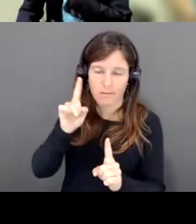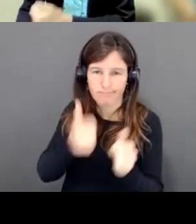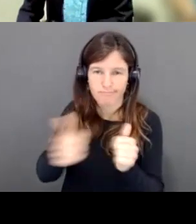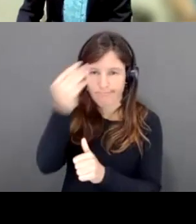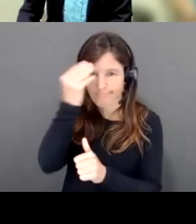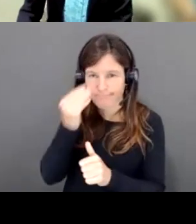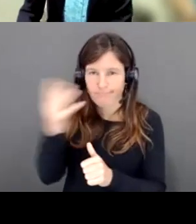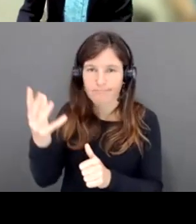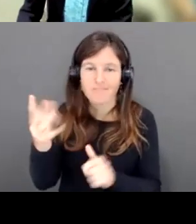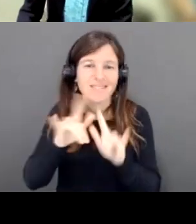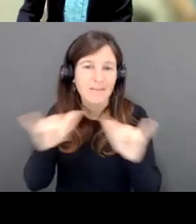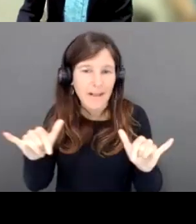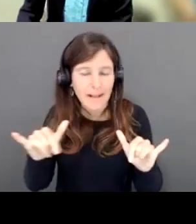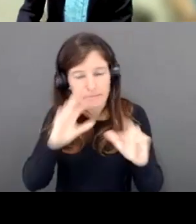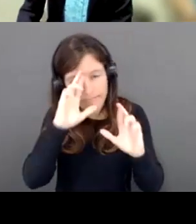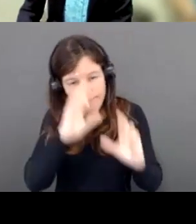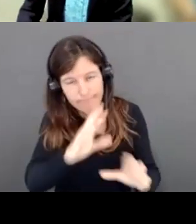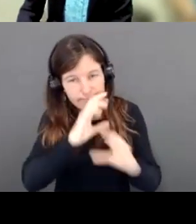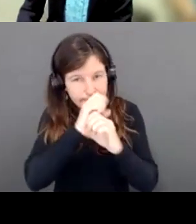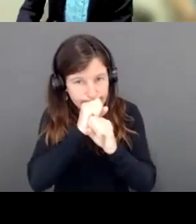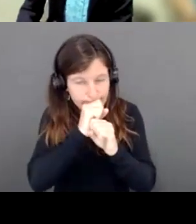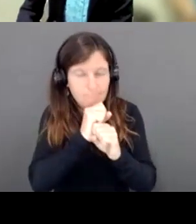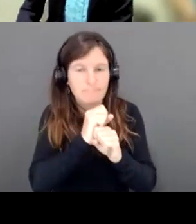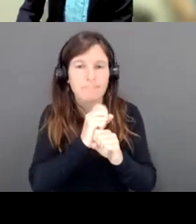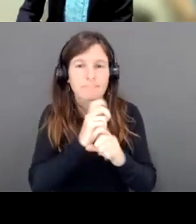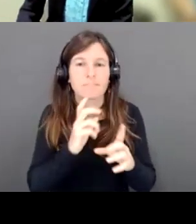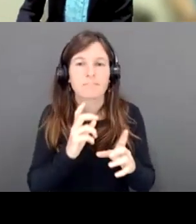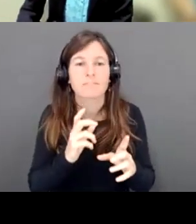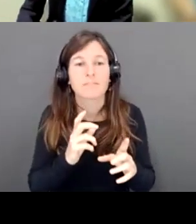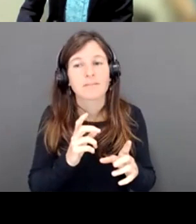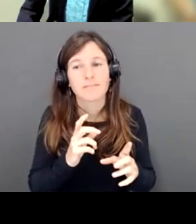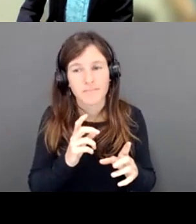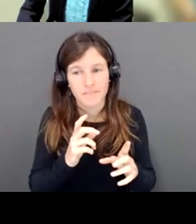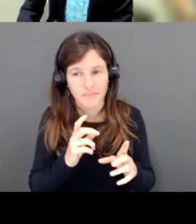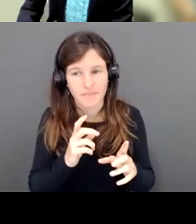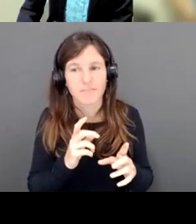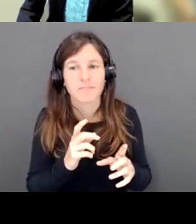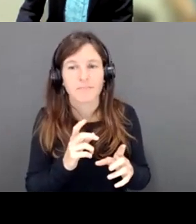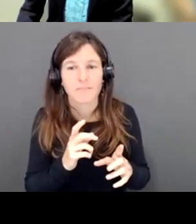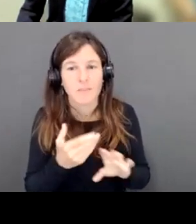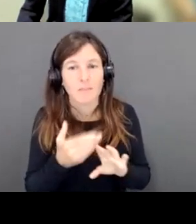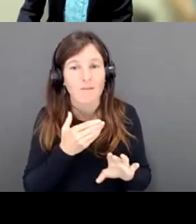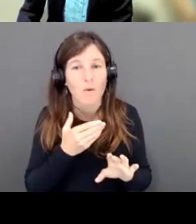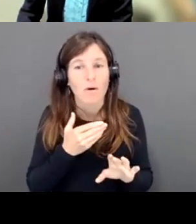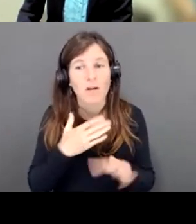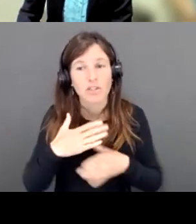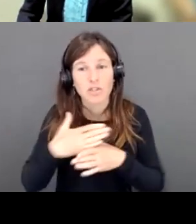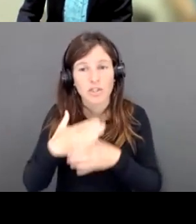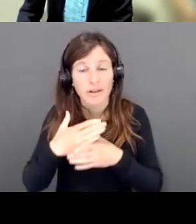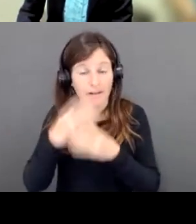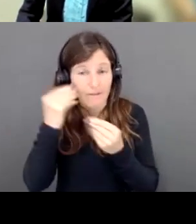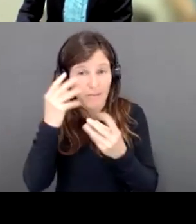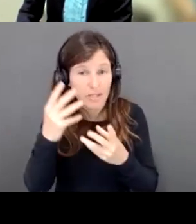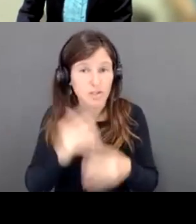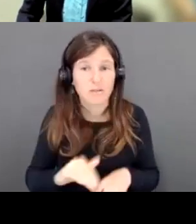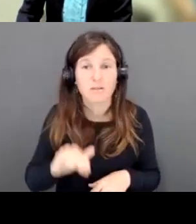their confidentiality, right? So in order to disclose information, we want to check with a capable older adult on